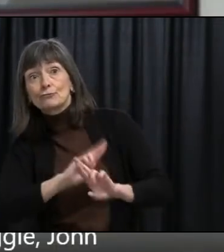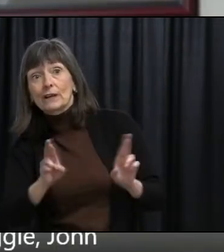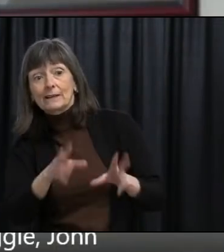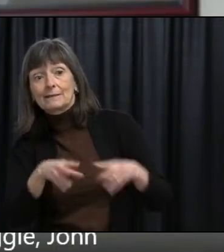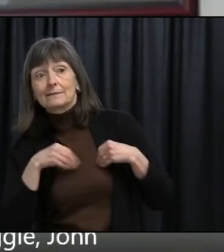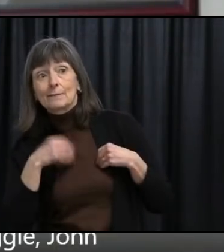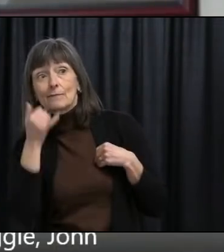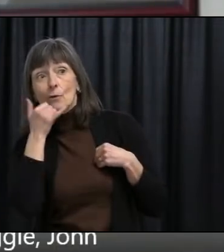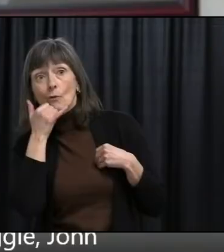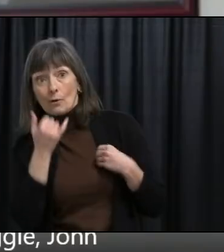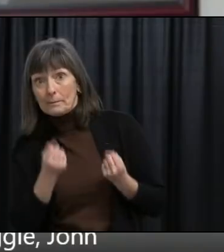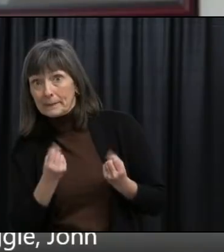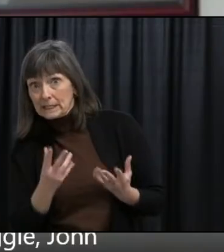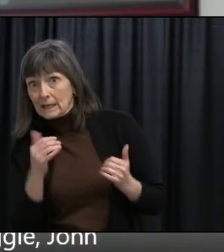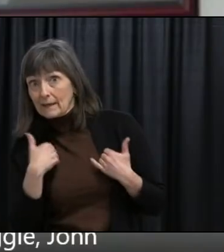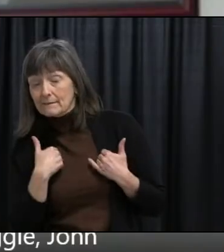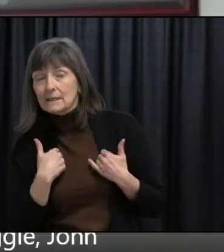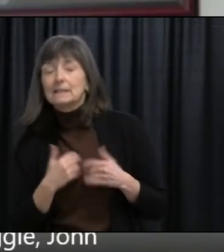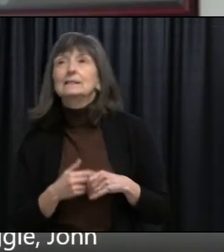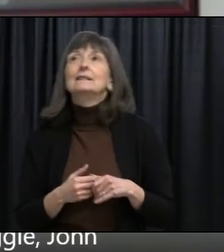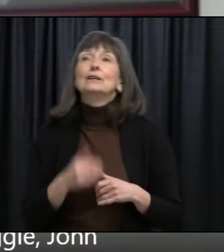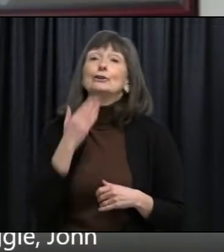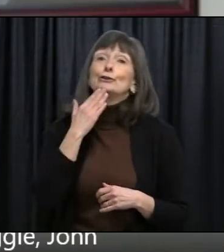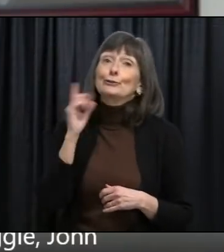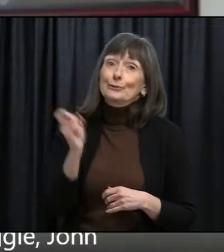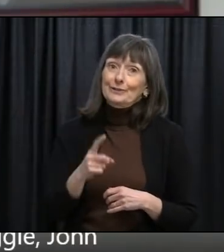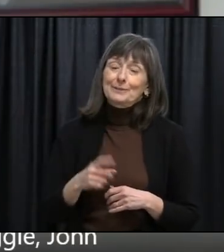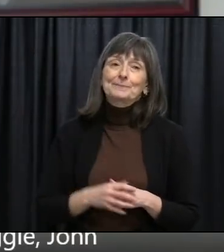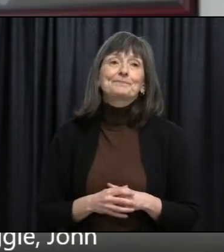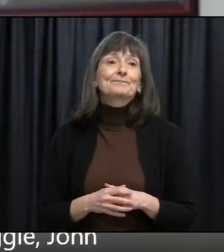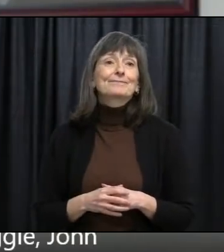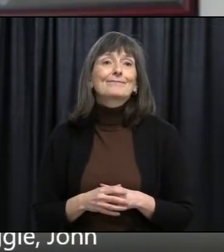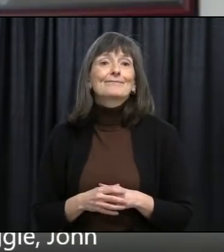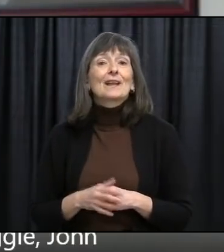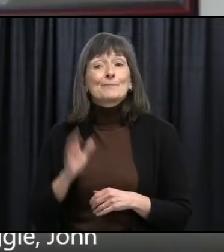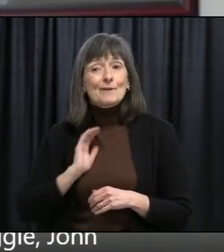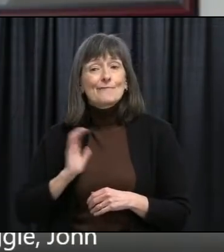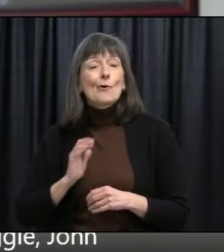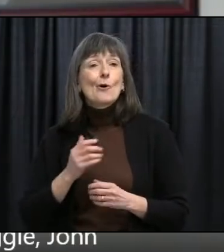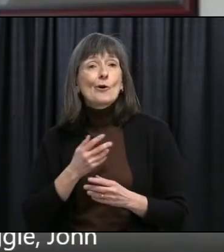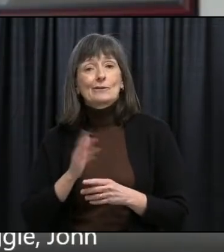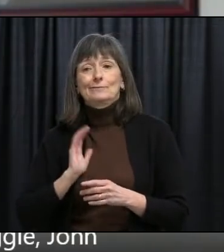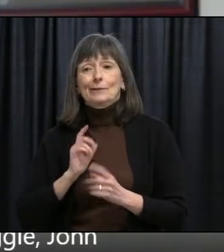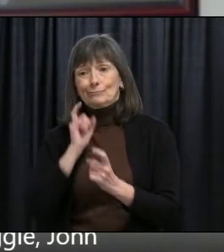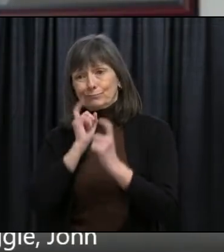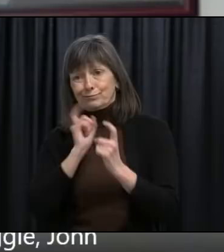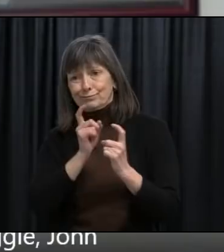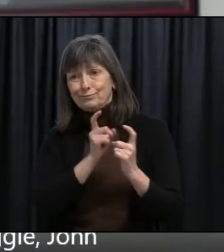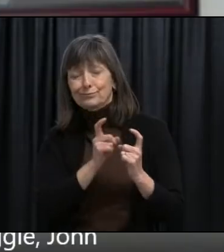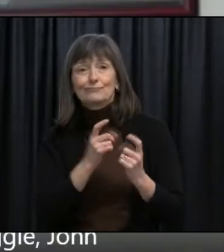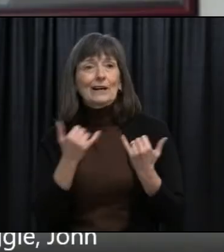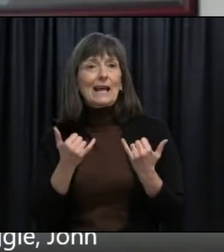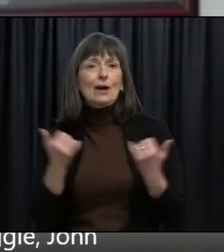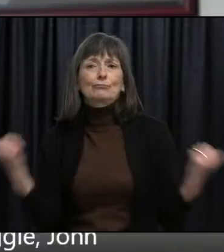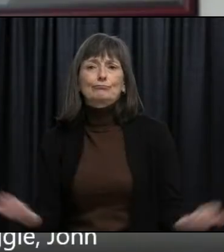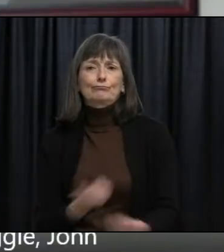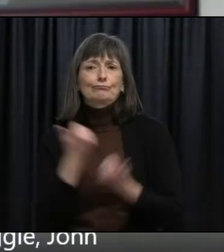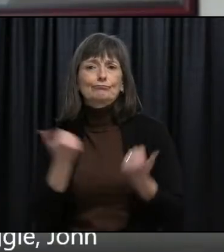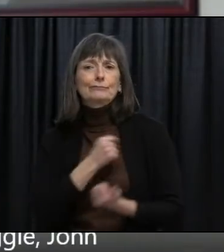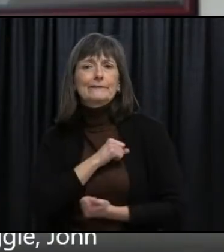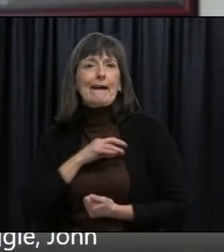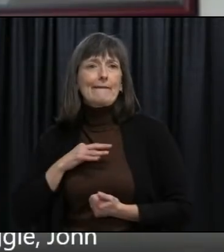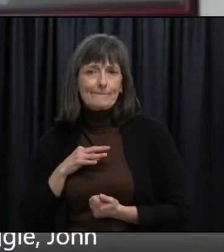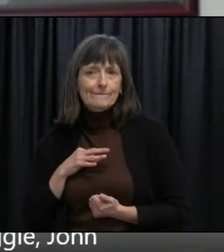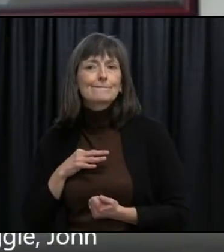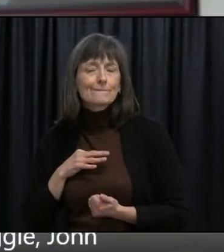question. We learned from some of our issues with the call centre, and my understanding is they are staffed up well beyond what they